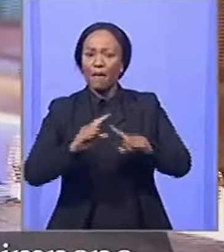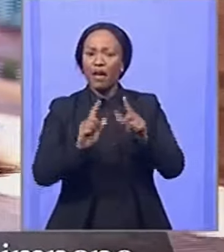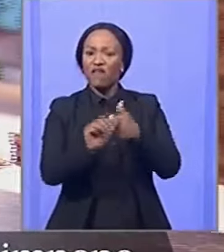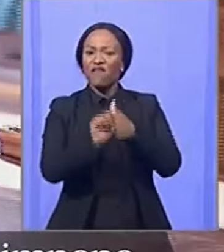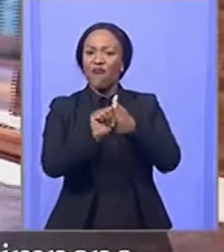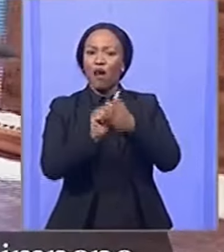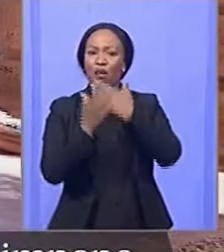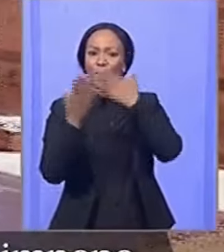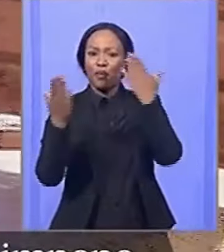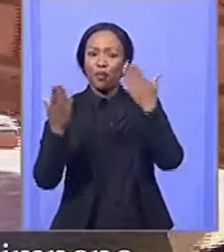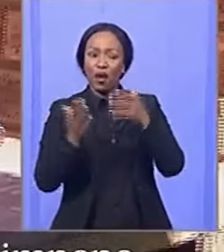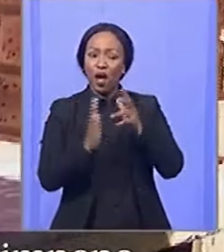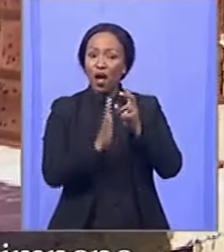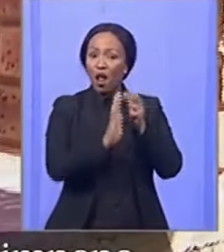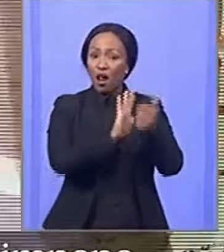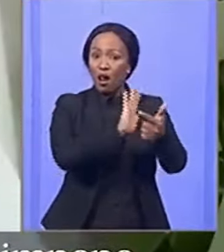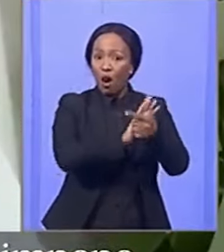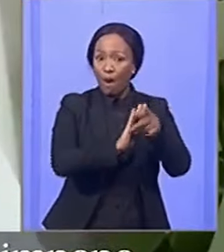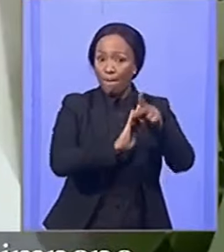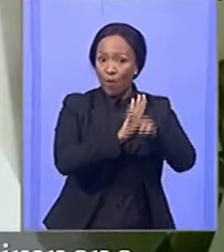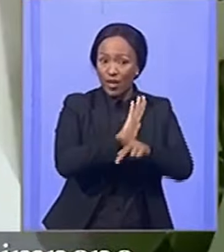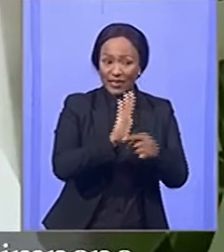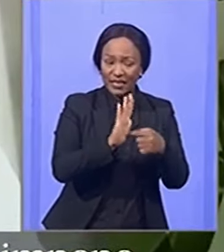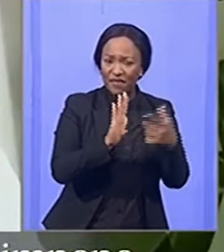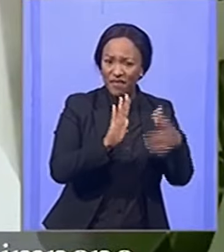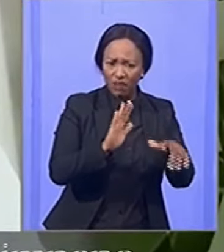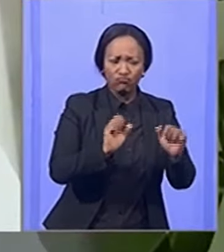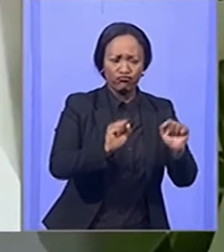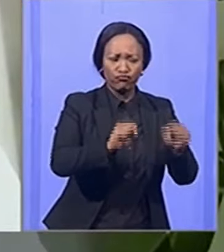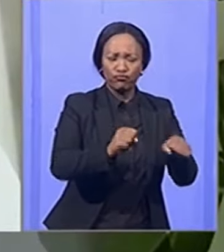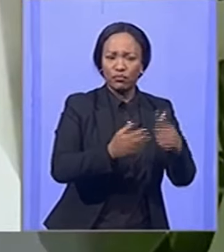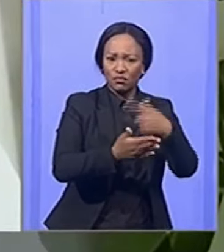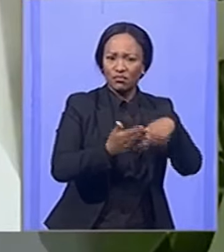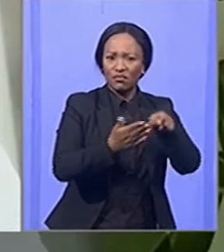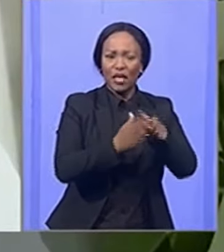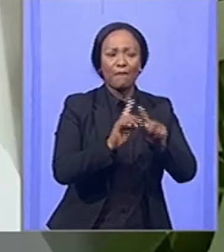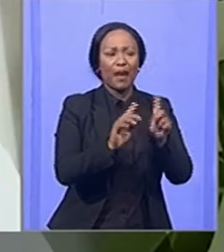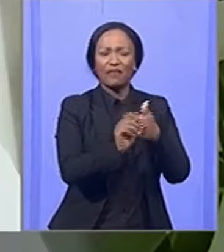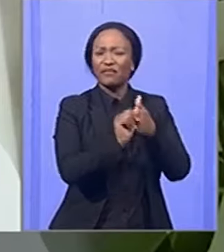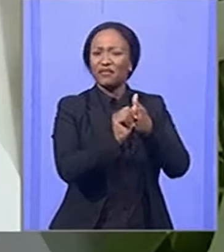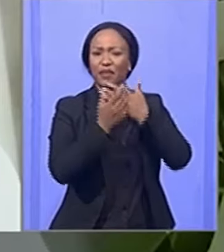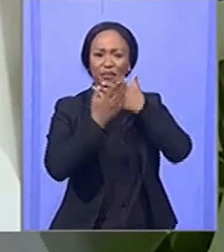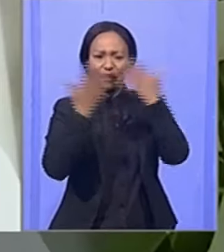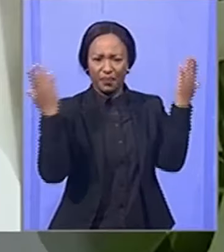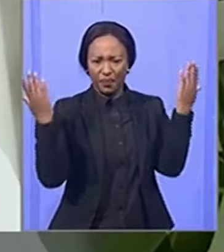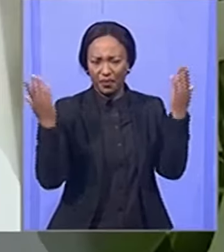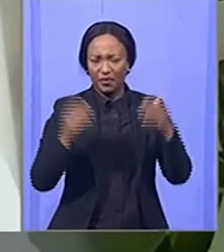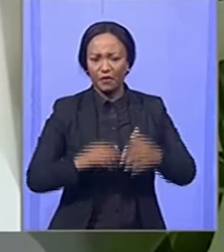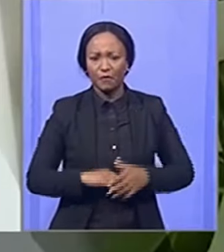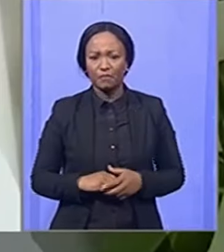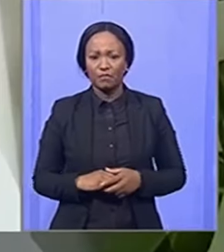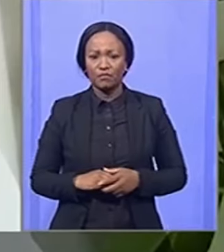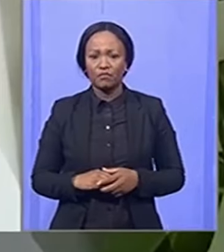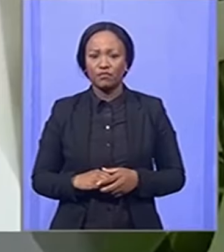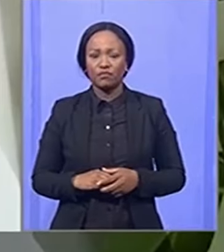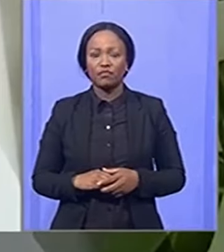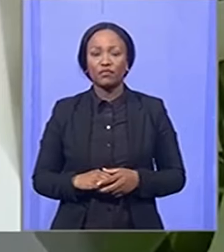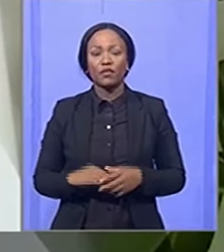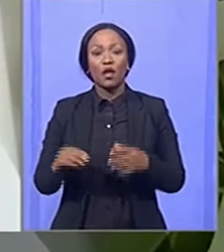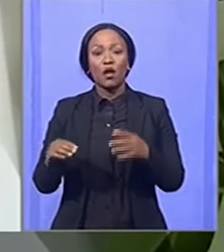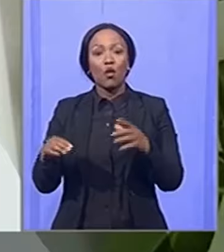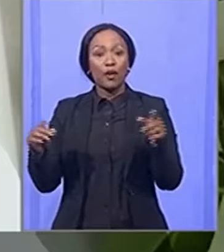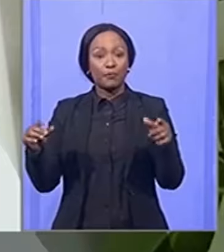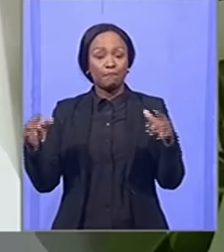ye e fela ga di latele. Part of what is entailed in the main collective